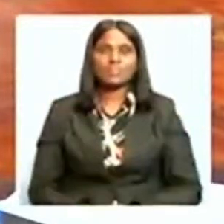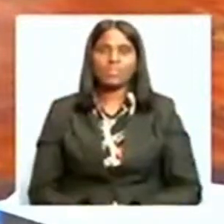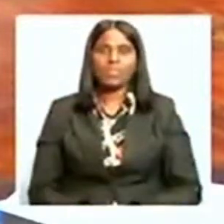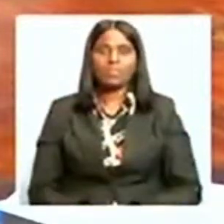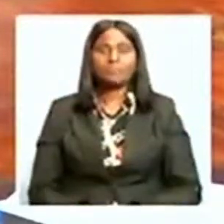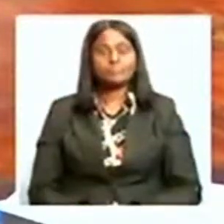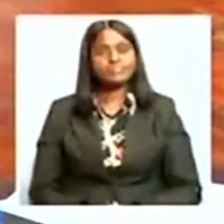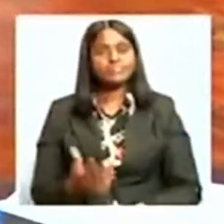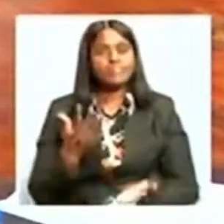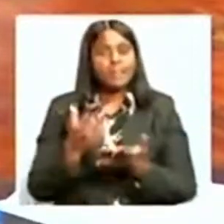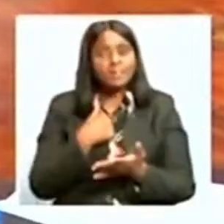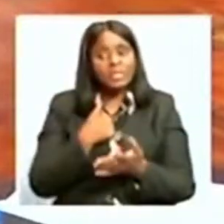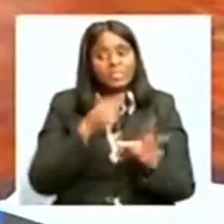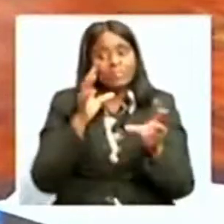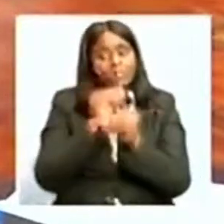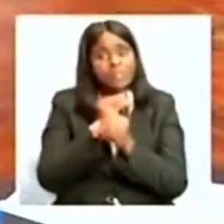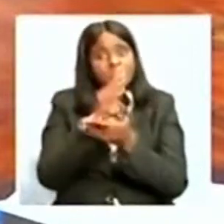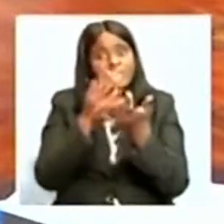Unless if we have missed it somewhere.